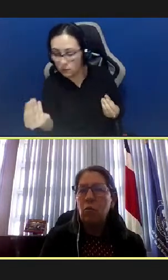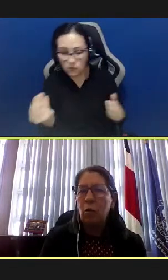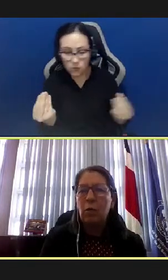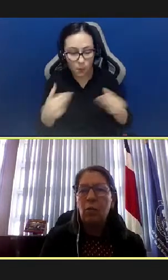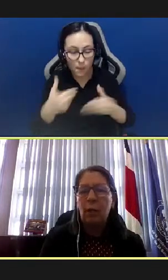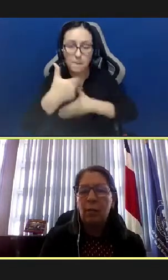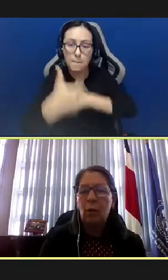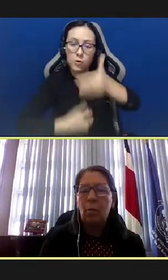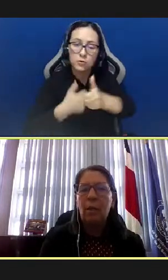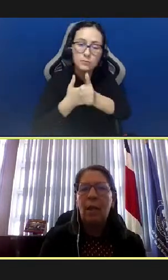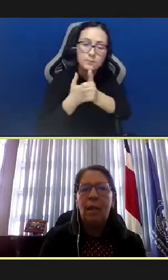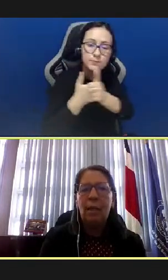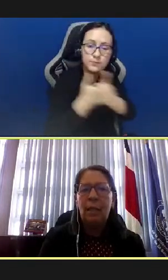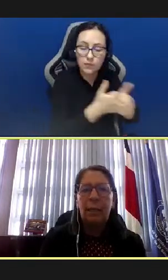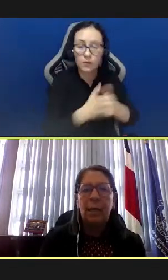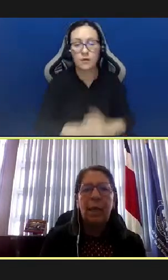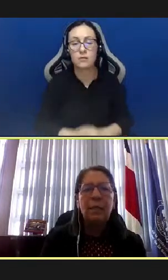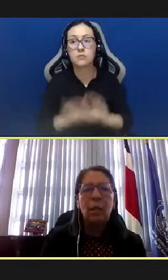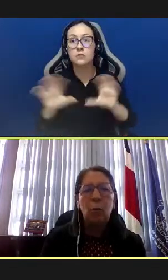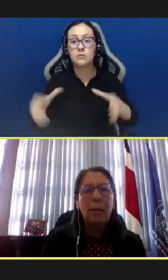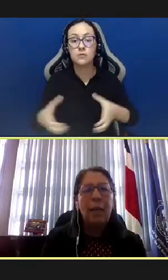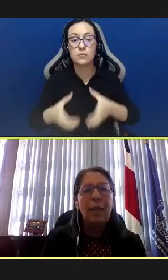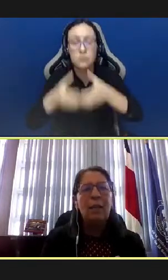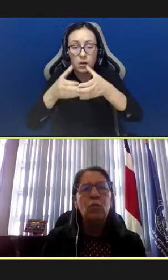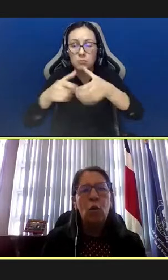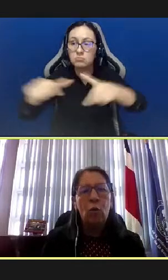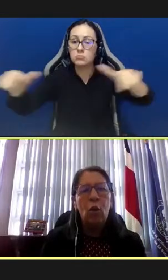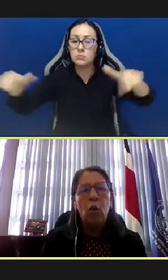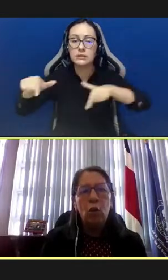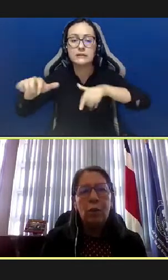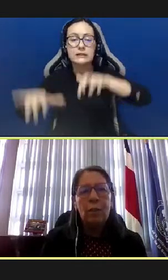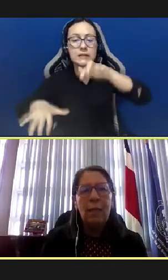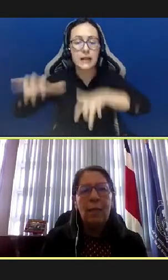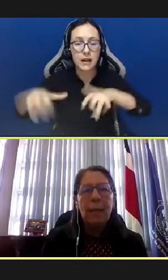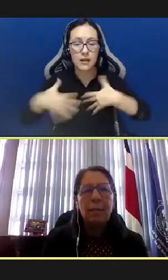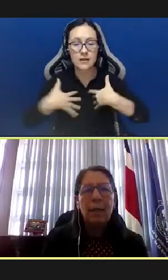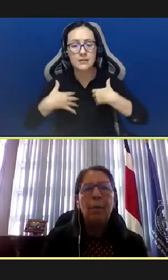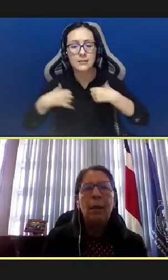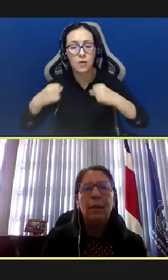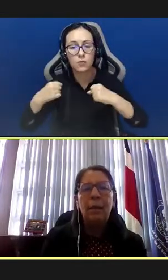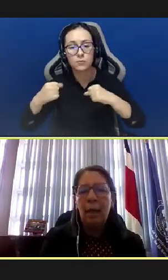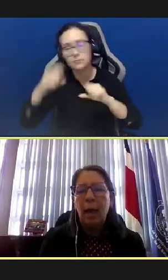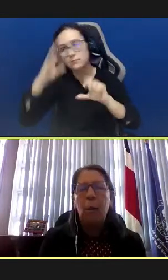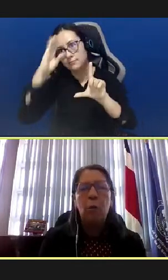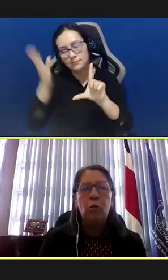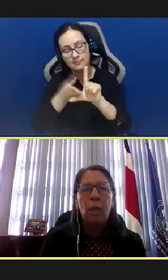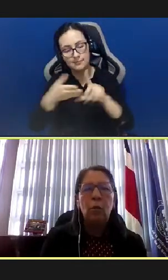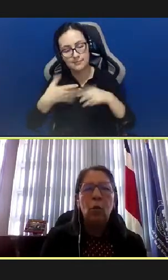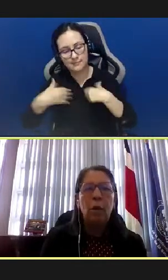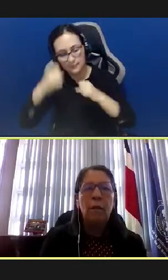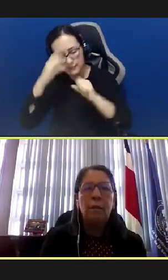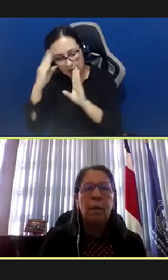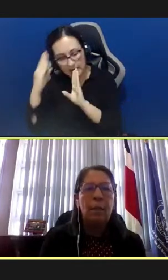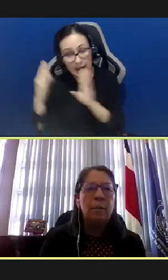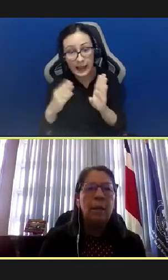Health. We maintain links with other ministries. We also have the technical